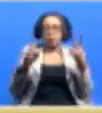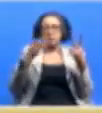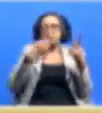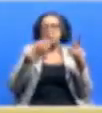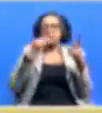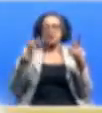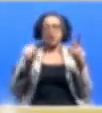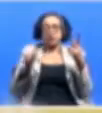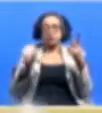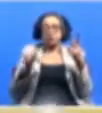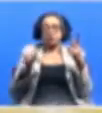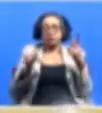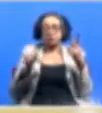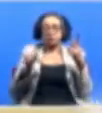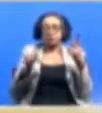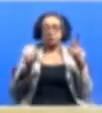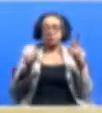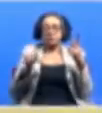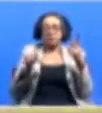final.